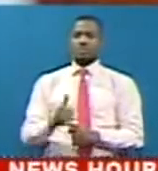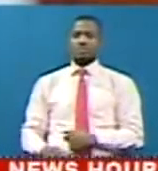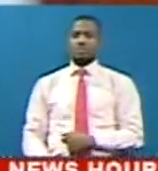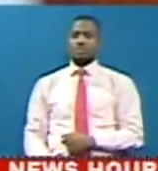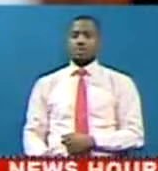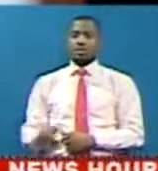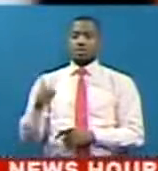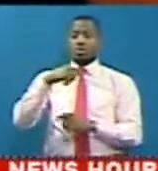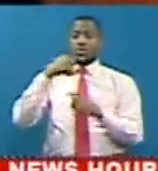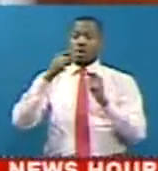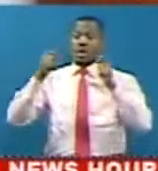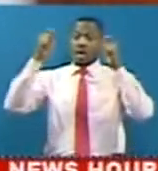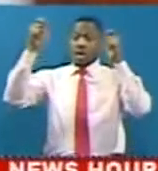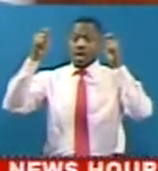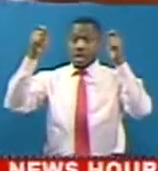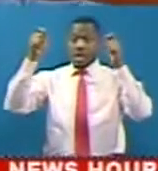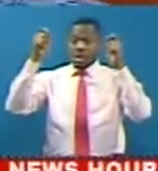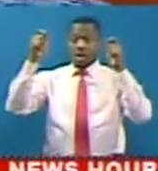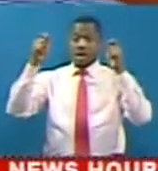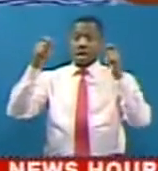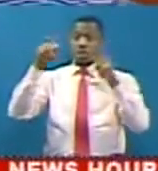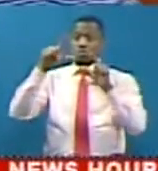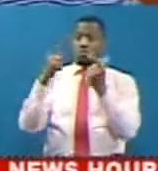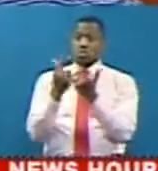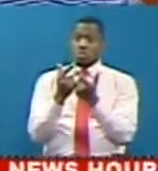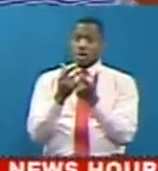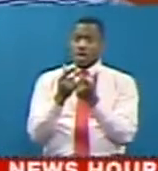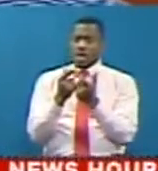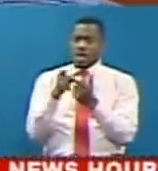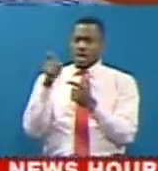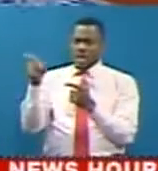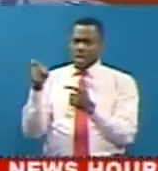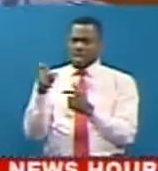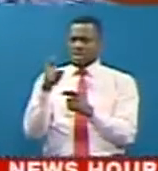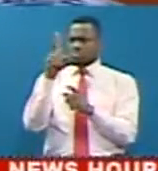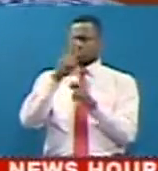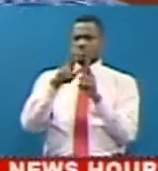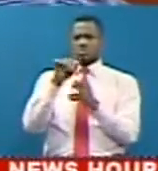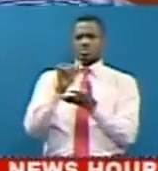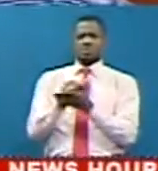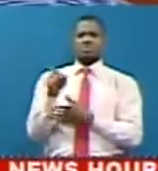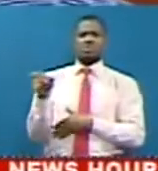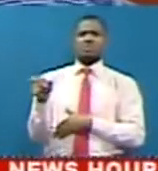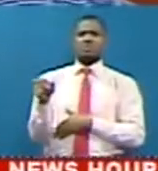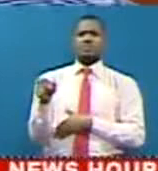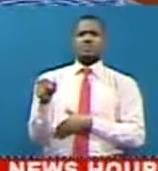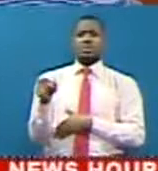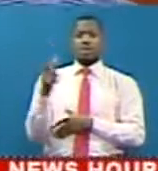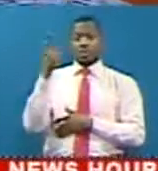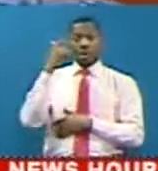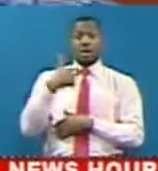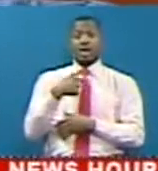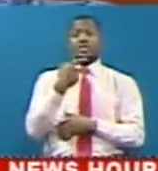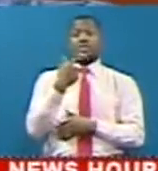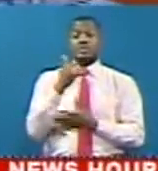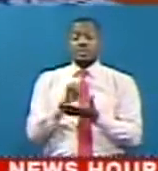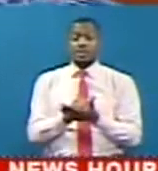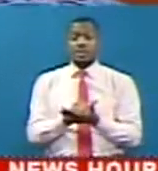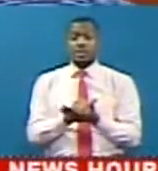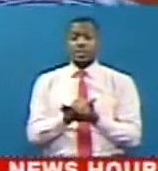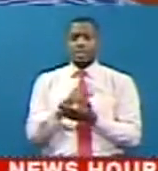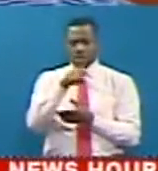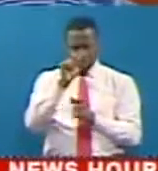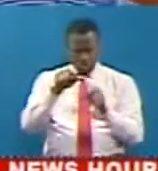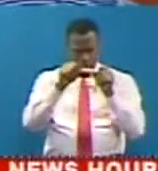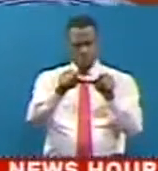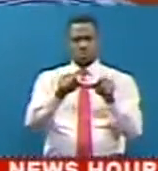Those who are holding the placards, the Privileges Committee, it's a treason he can't take. Because what I said was that he should